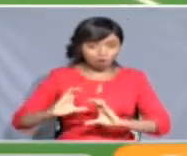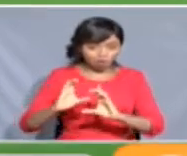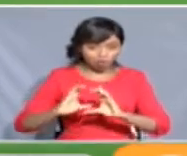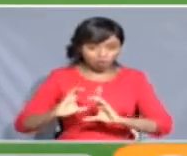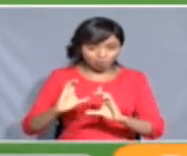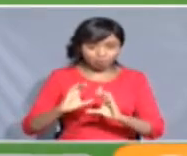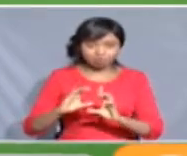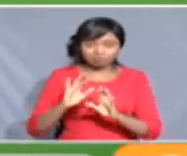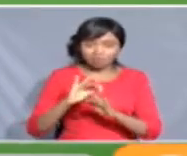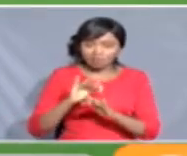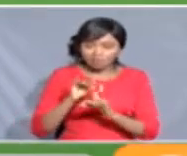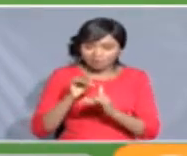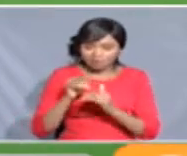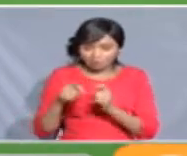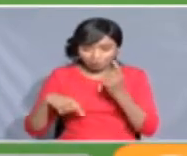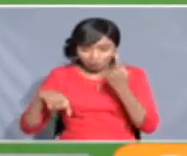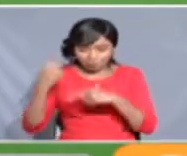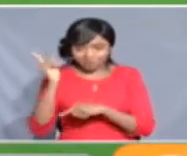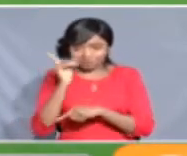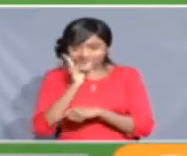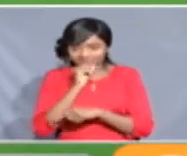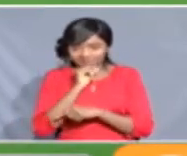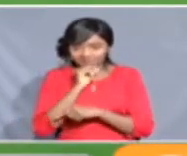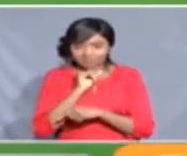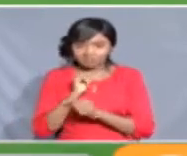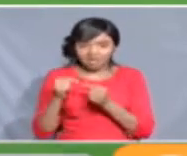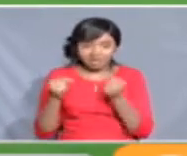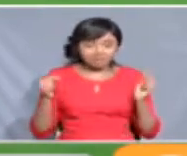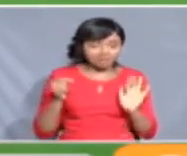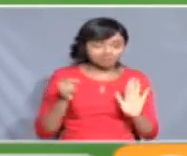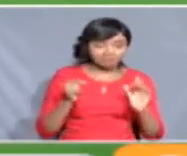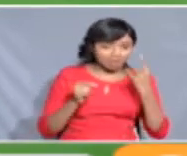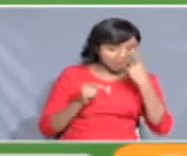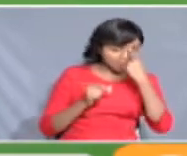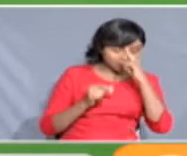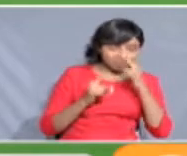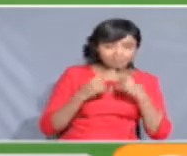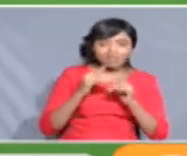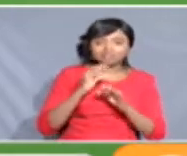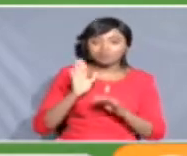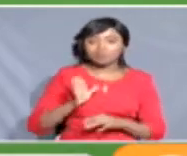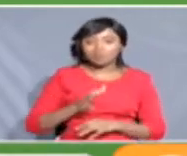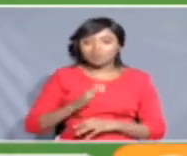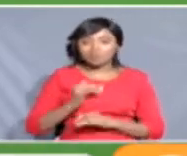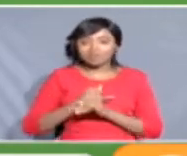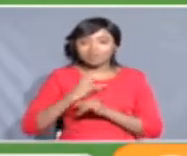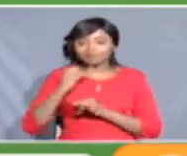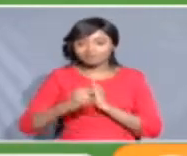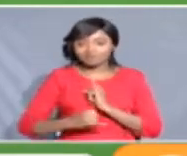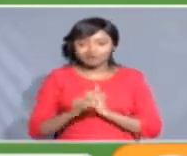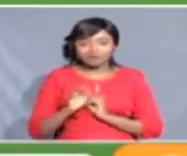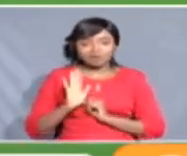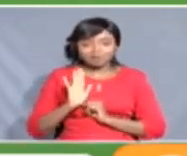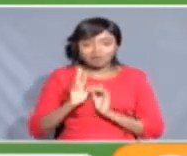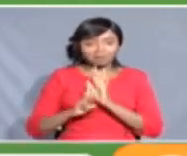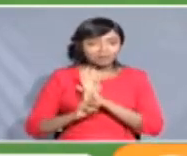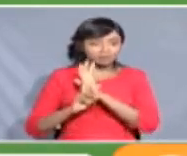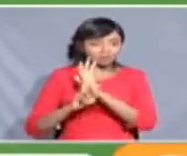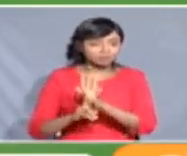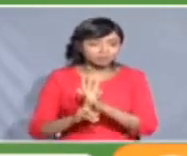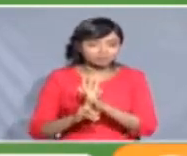the all-important home victory over their Indian opponents. In the women's final, it was a turn of fortunes for the Kenyan